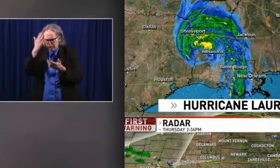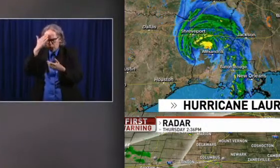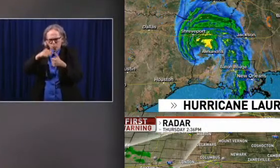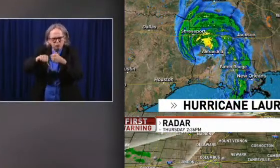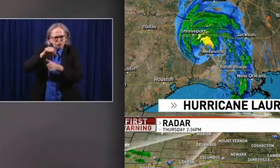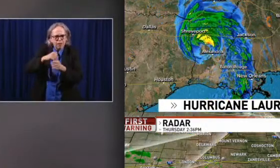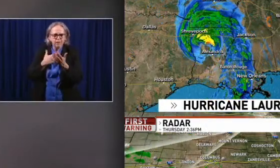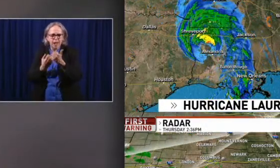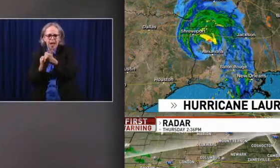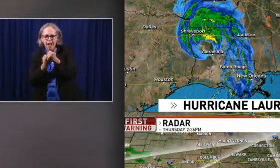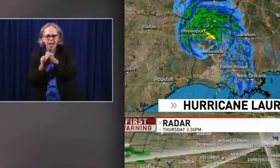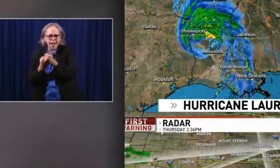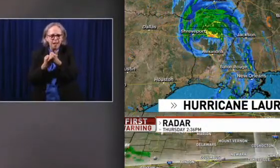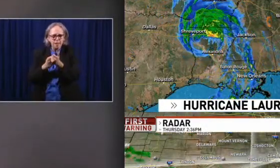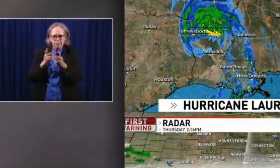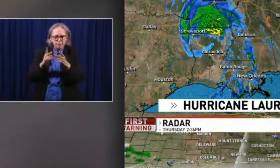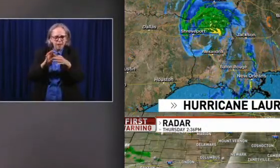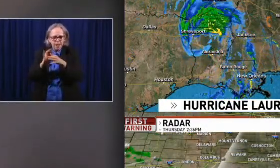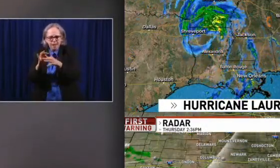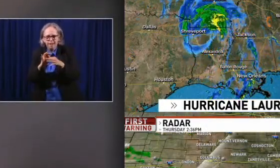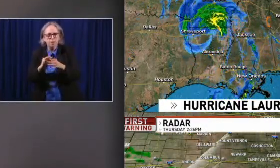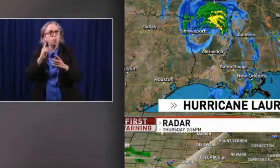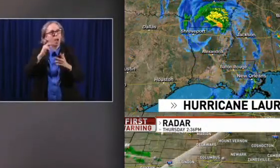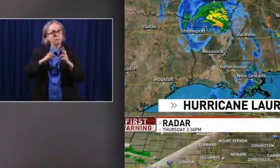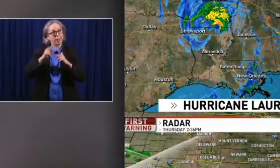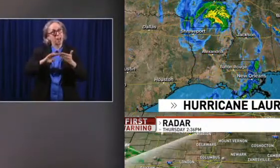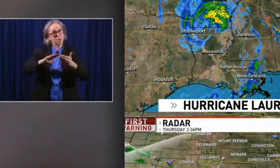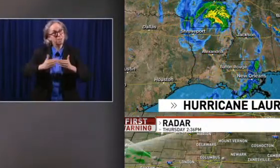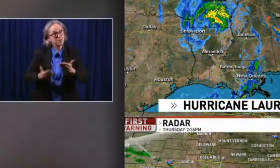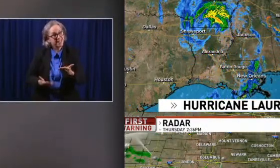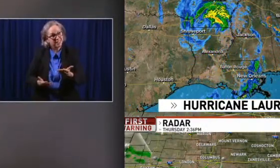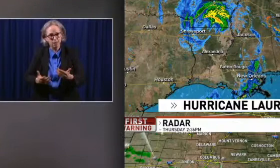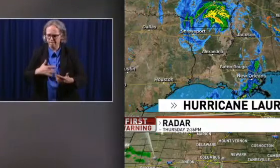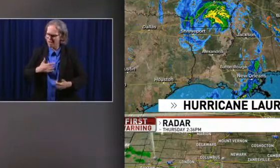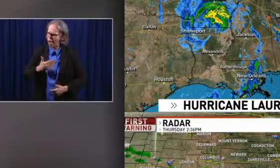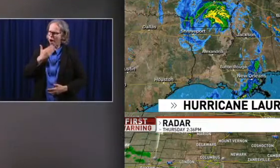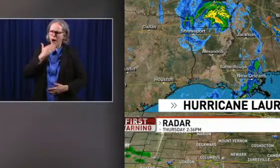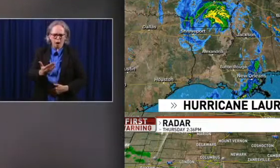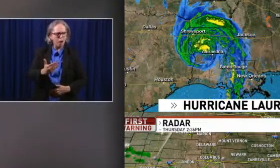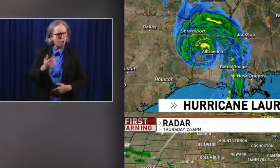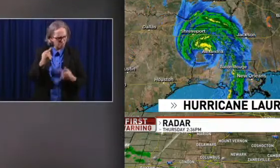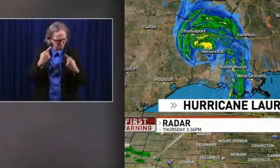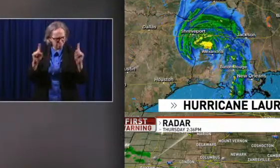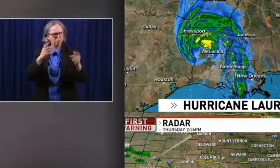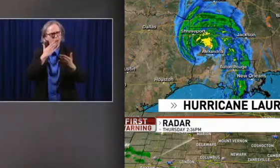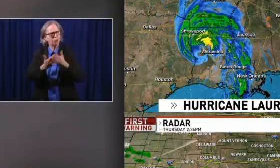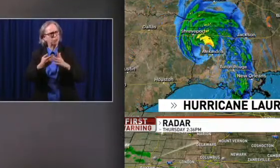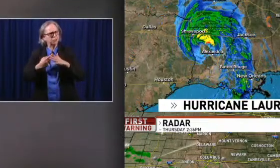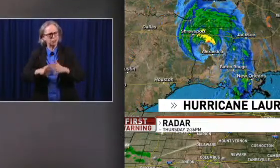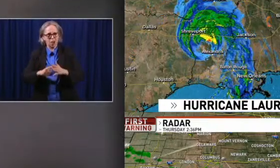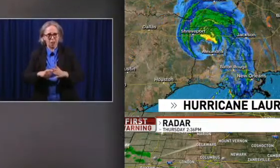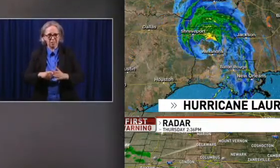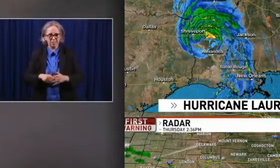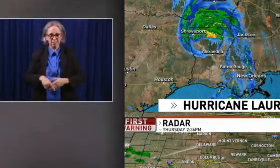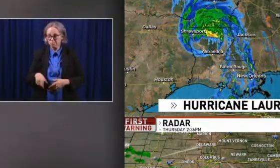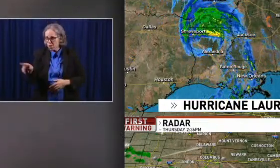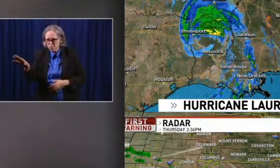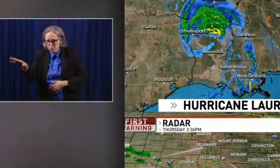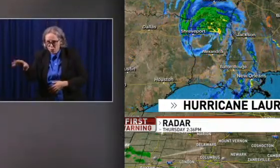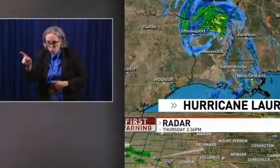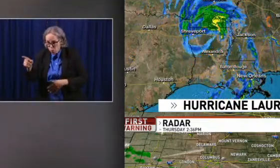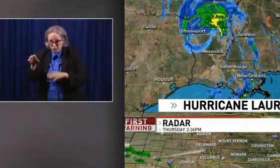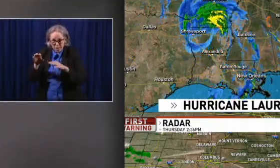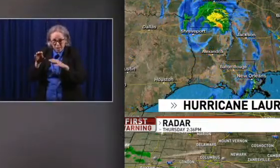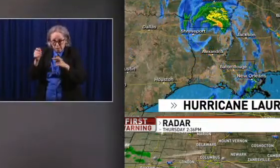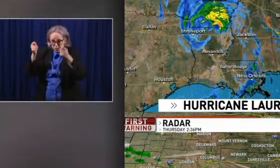community. So I would say we've made a good start, and I'm very grateful to you, your administration, and to all the